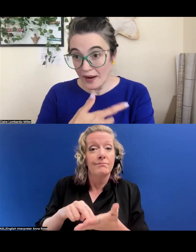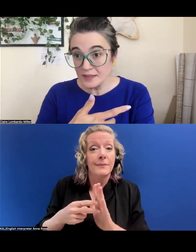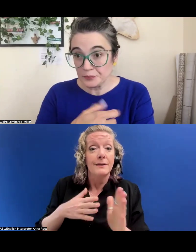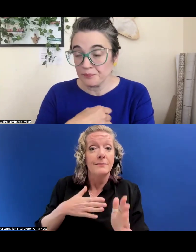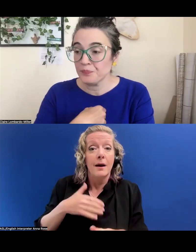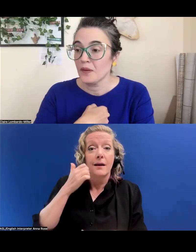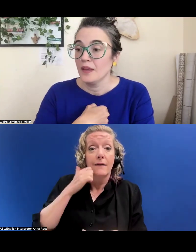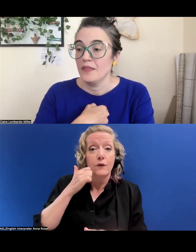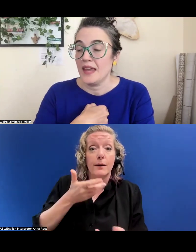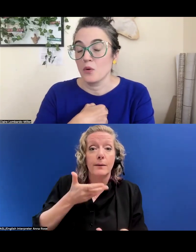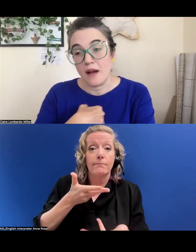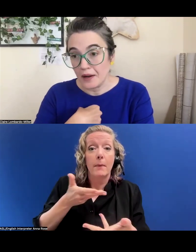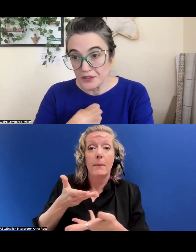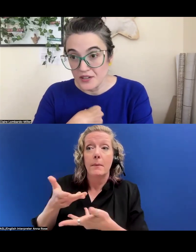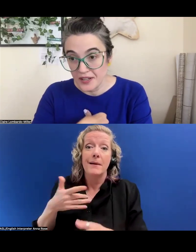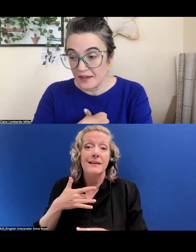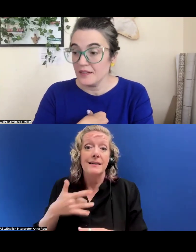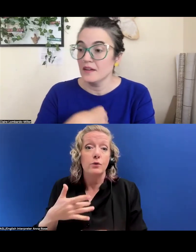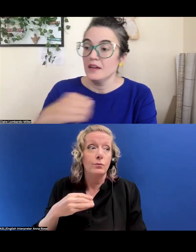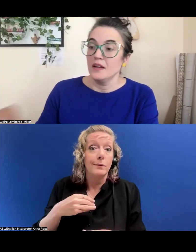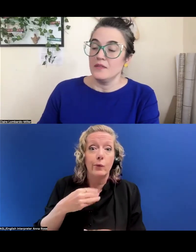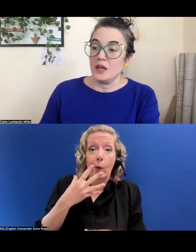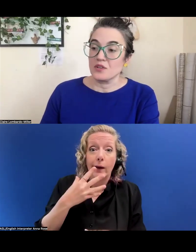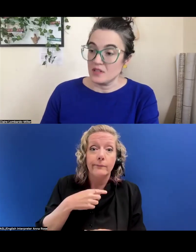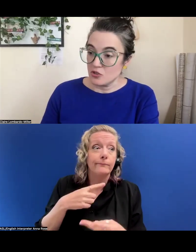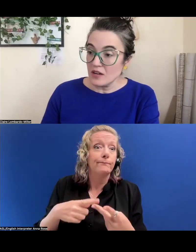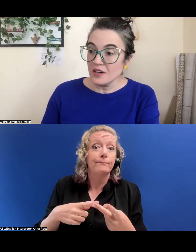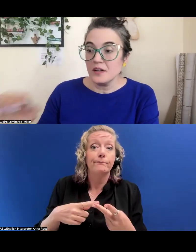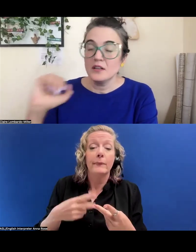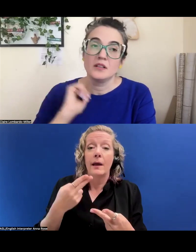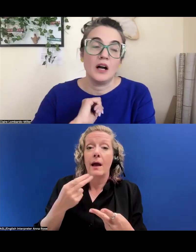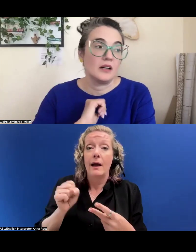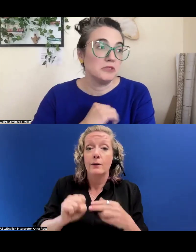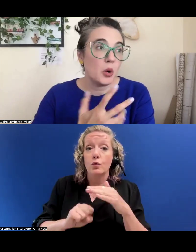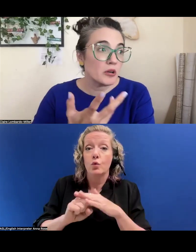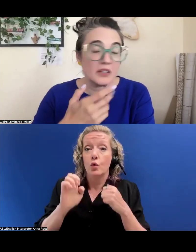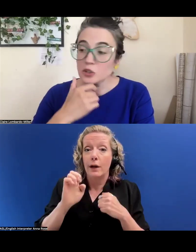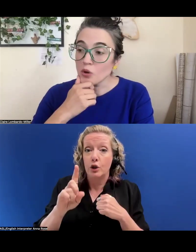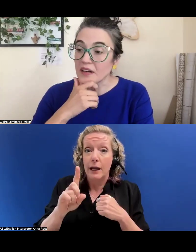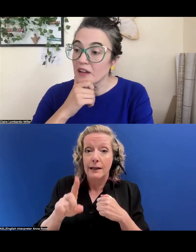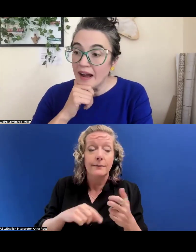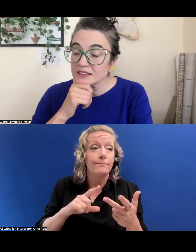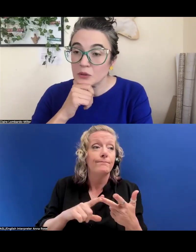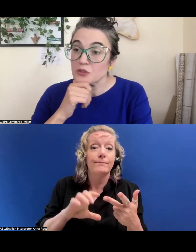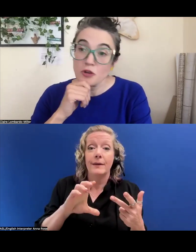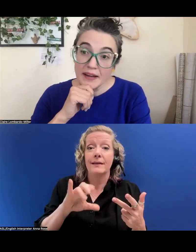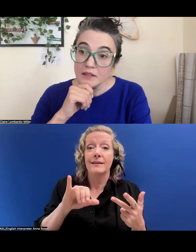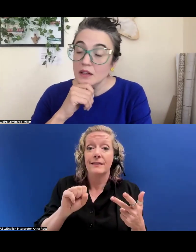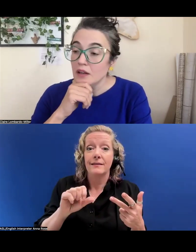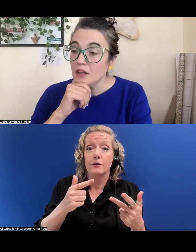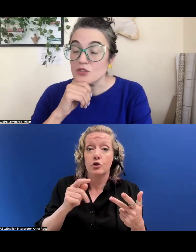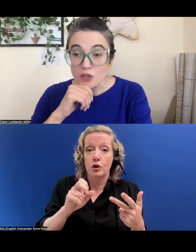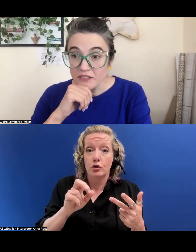were white. They were not college educated. They were cisgendered, lower, middle, or working class. They were